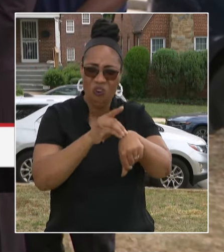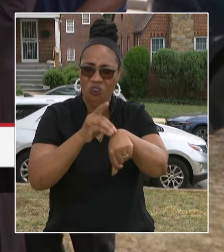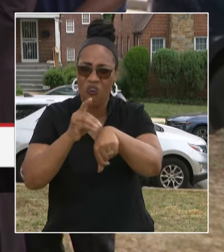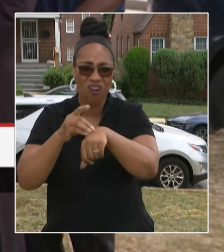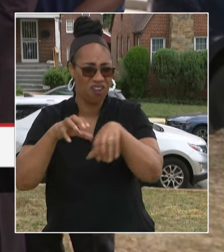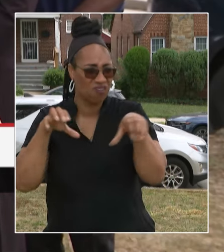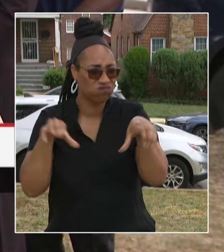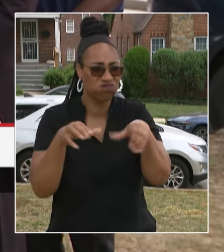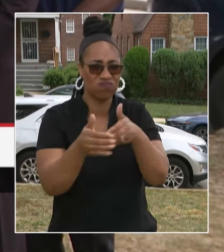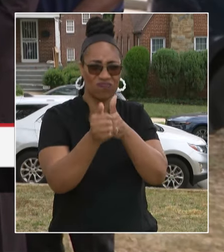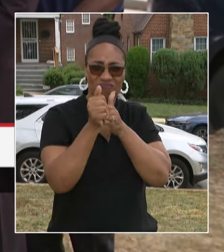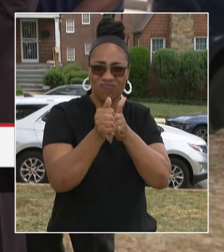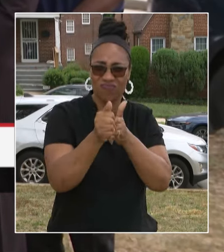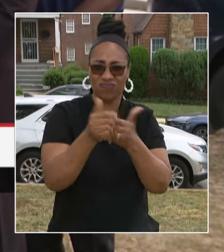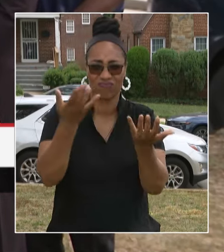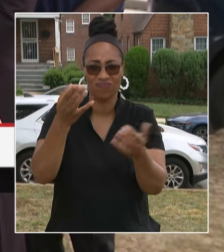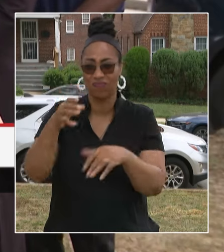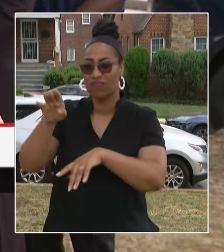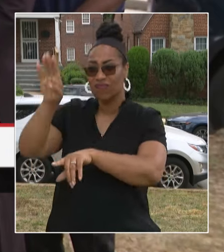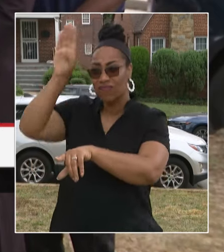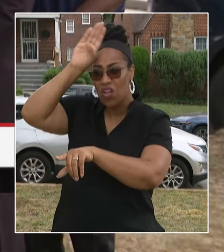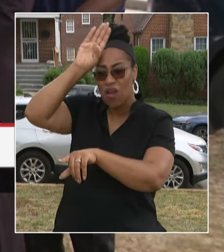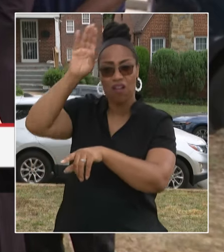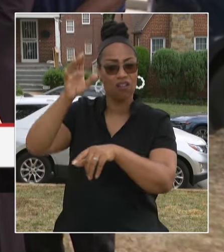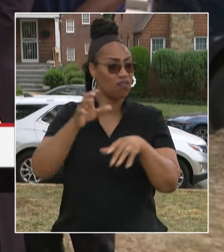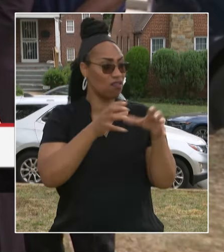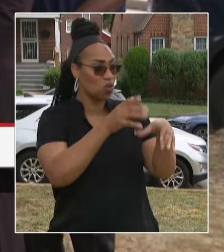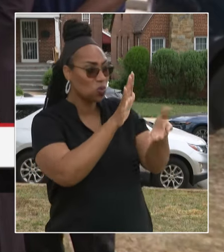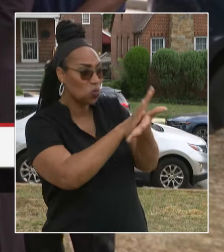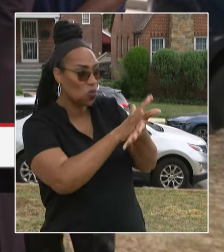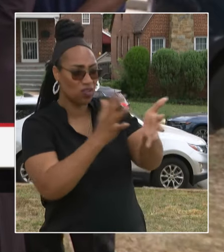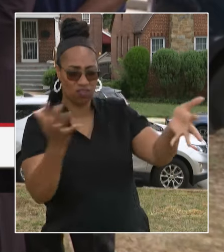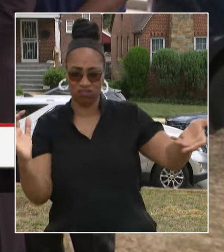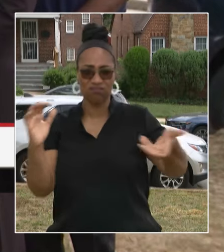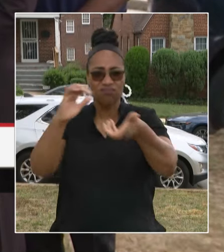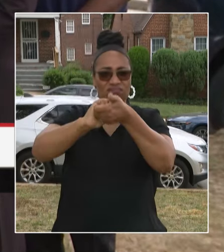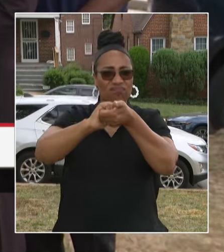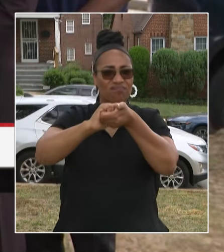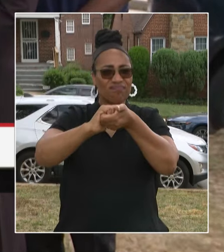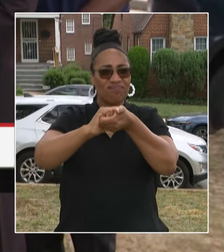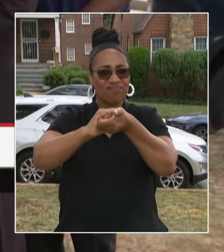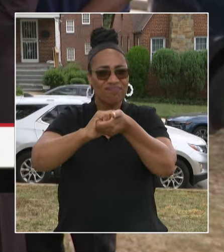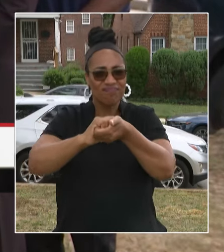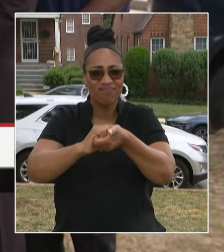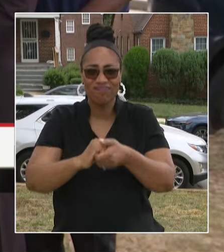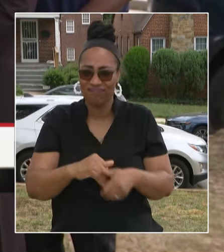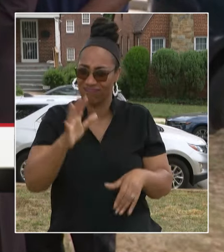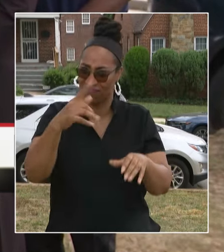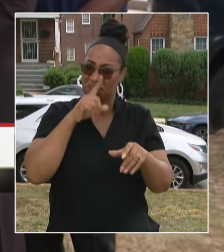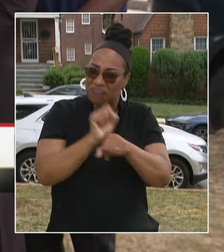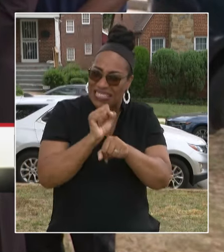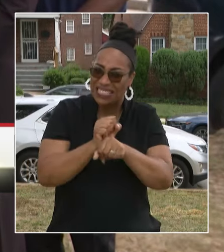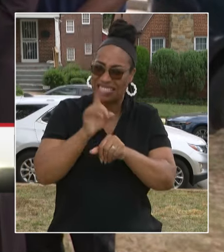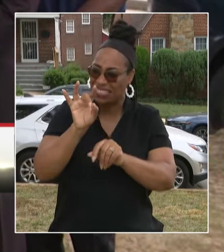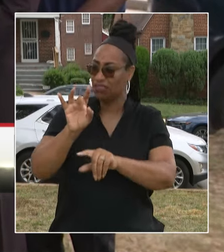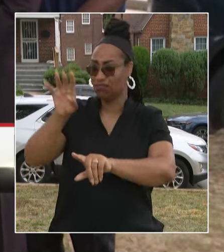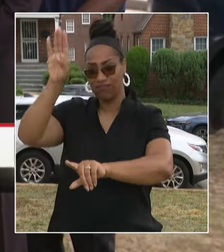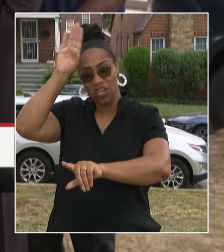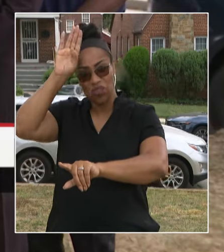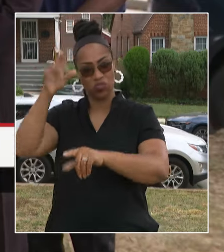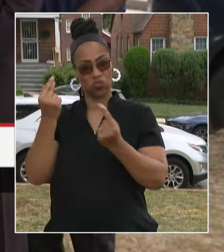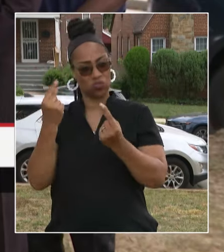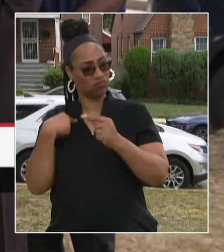District of Columbia. We actually adopted schools, went out and did things and brought things into the school system, and we worked with the science